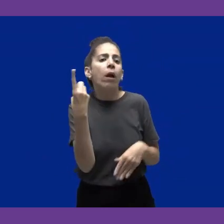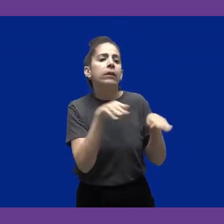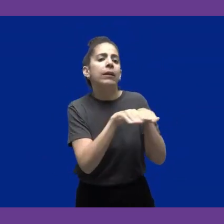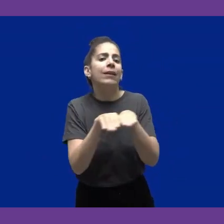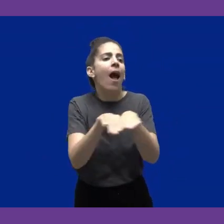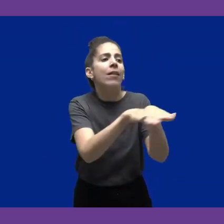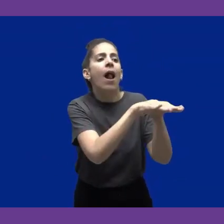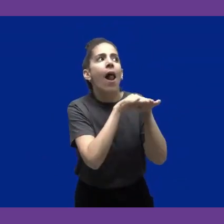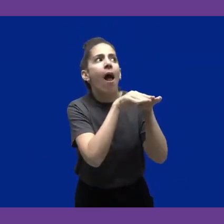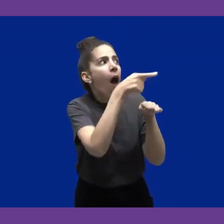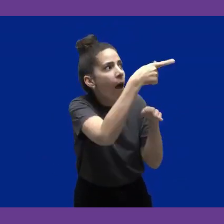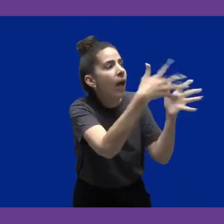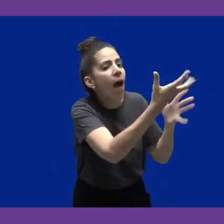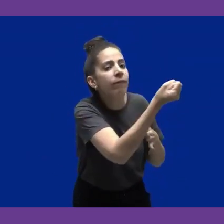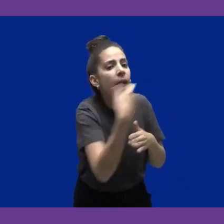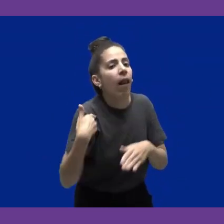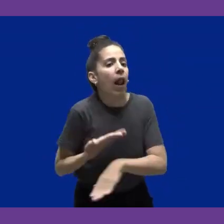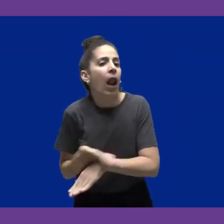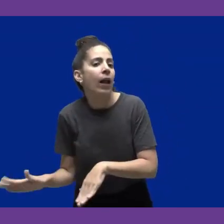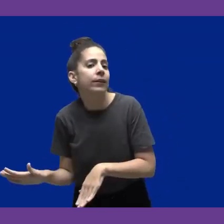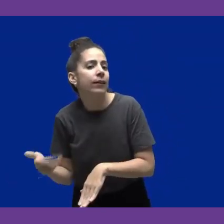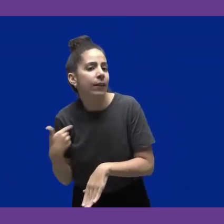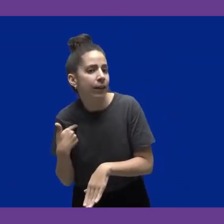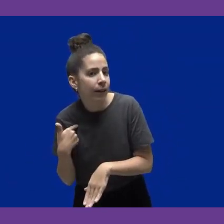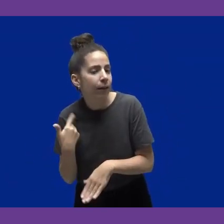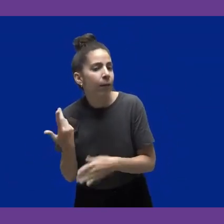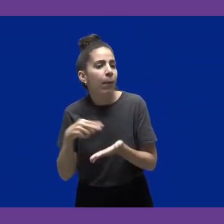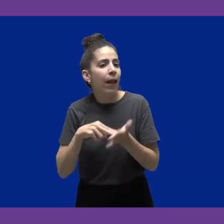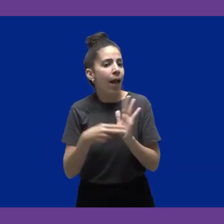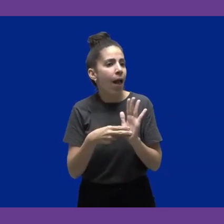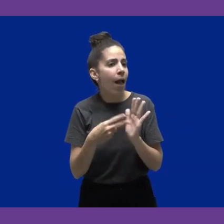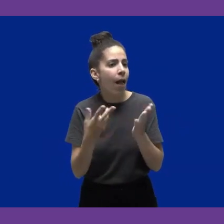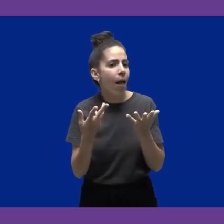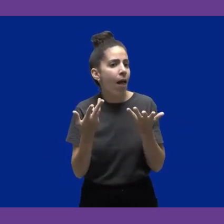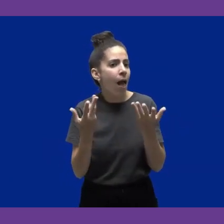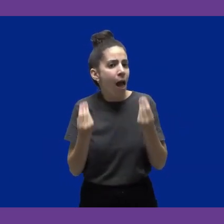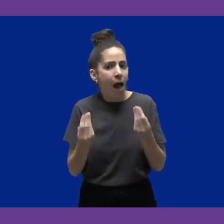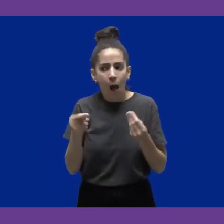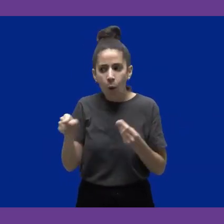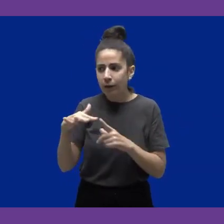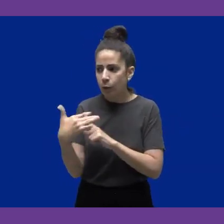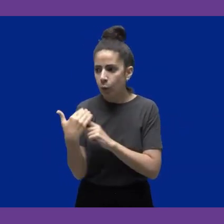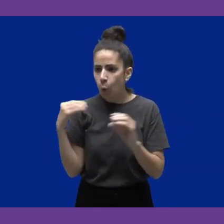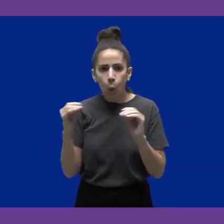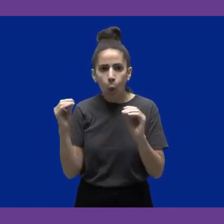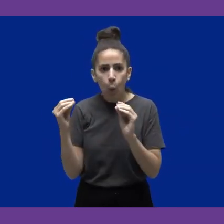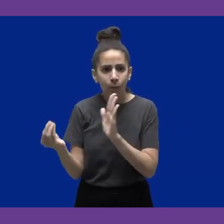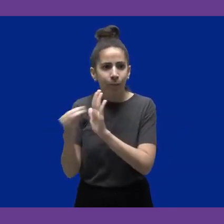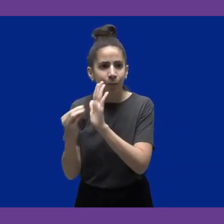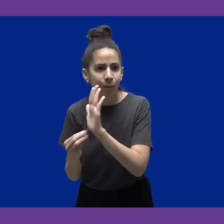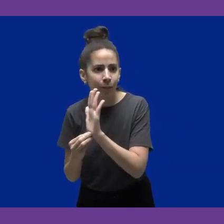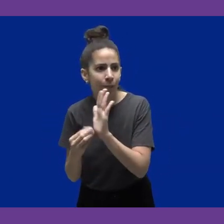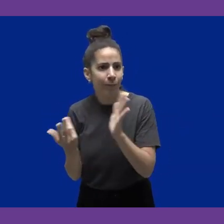What you recommend in this case? How should they prepare for the regulation? Should they wait for the document?